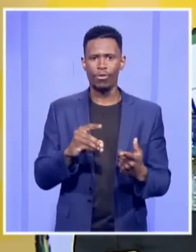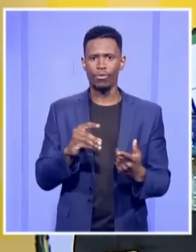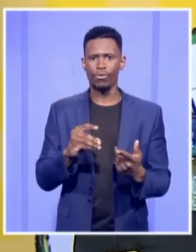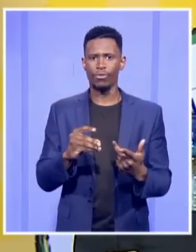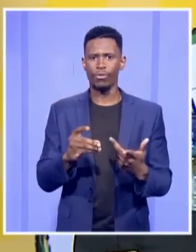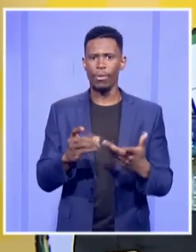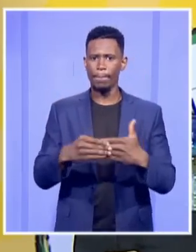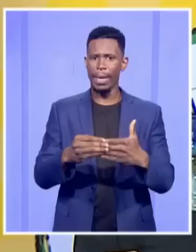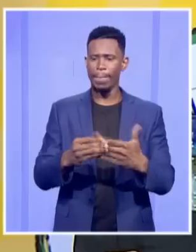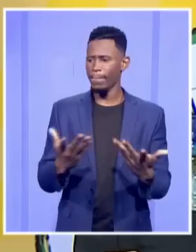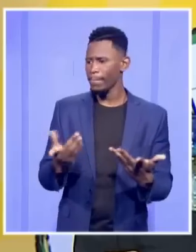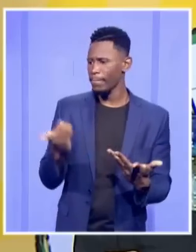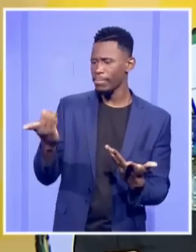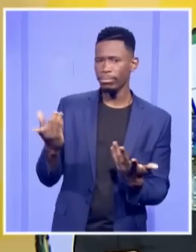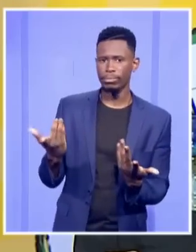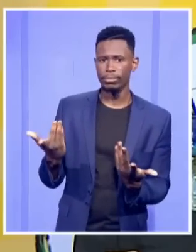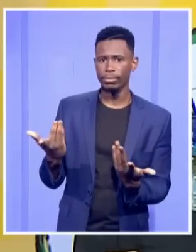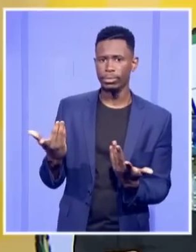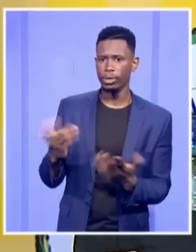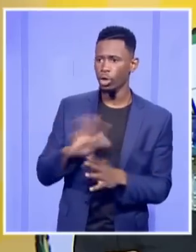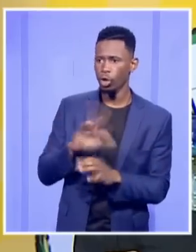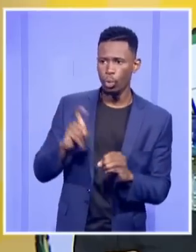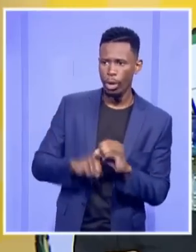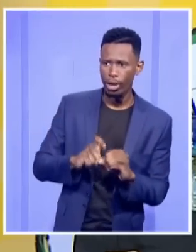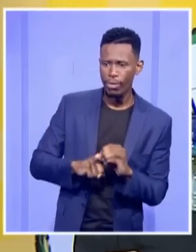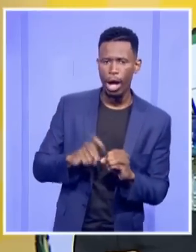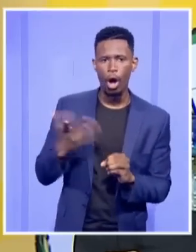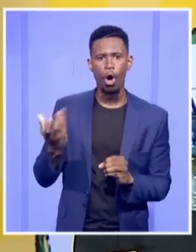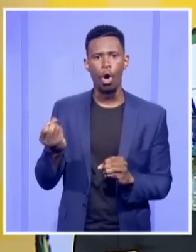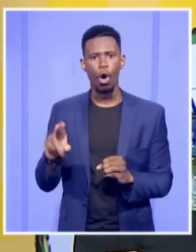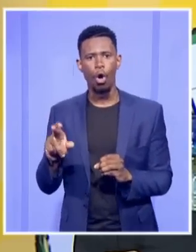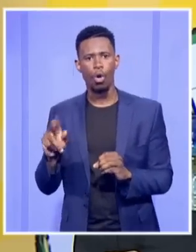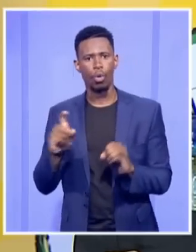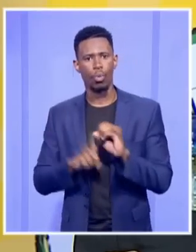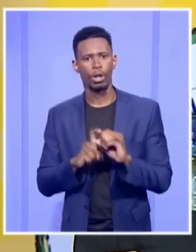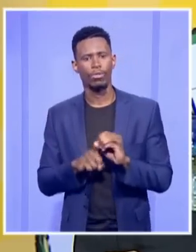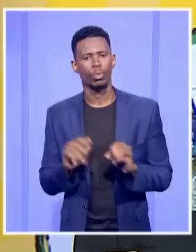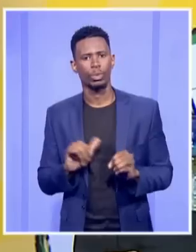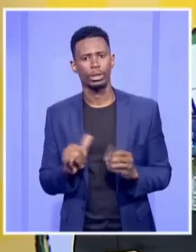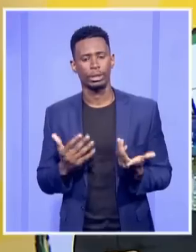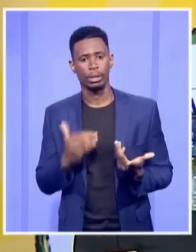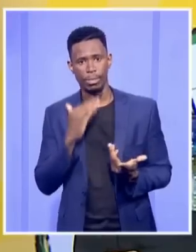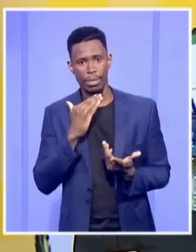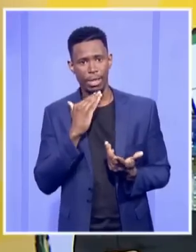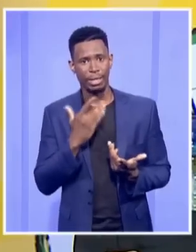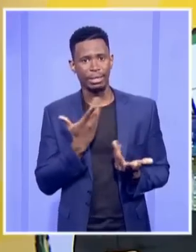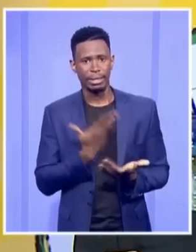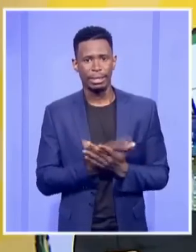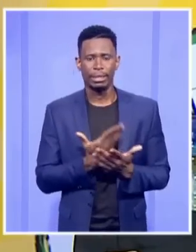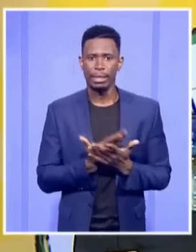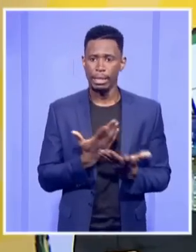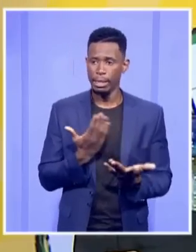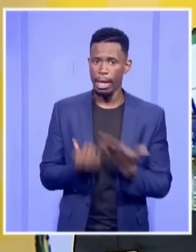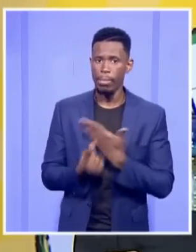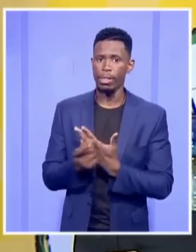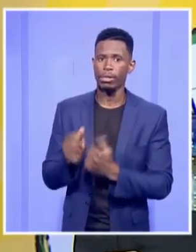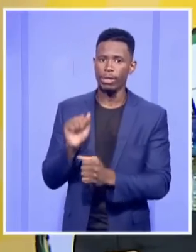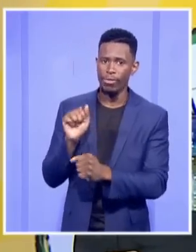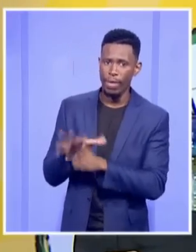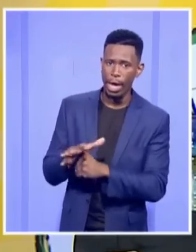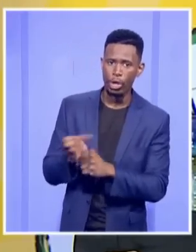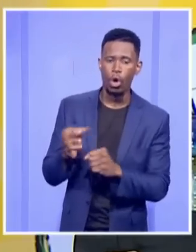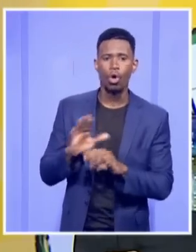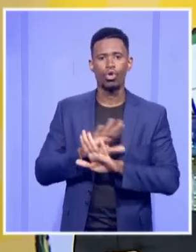cadres that might be affected by what would be the final decision or may not be affected, such is